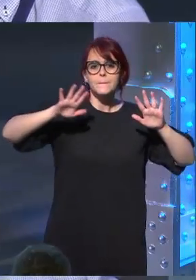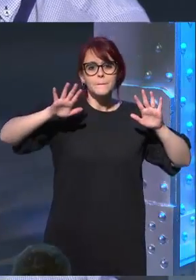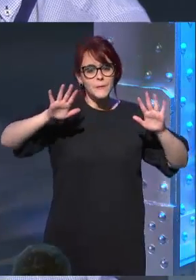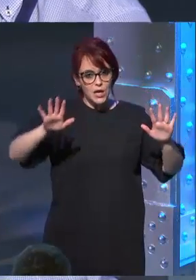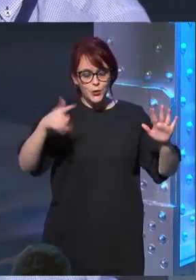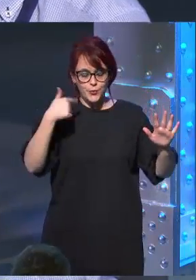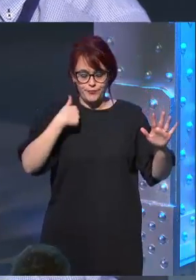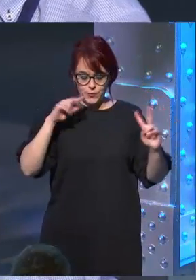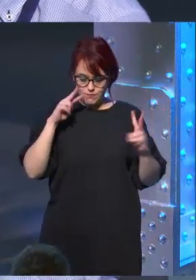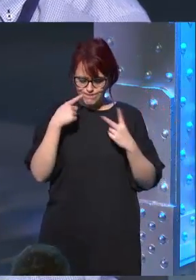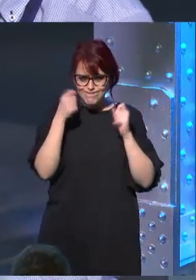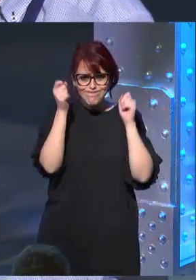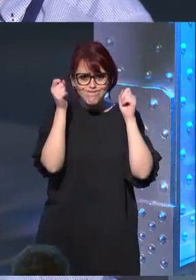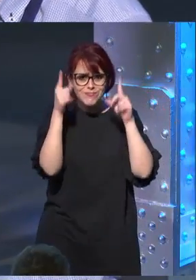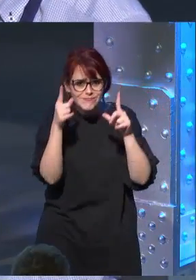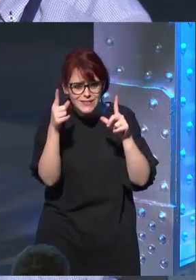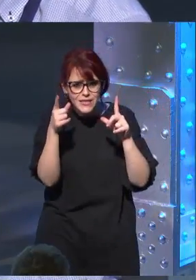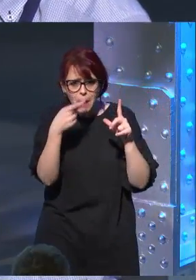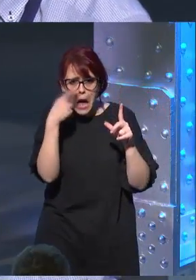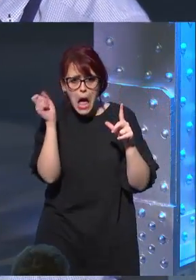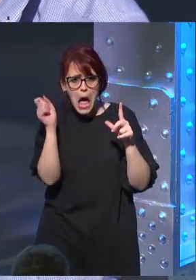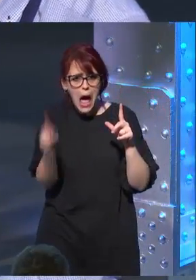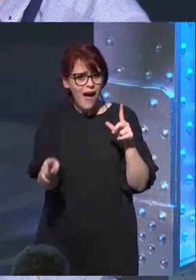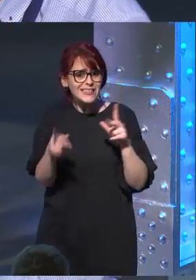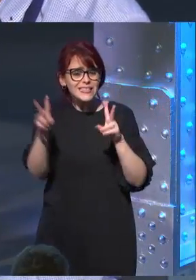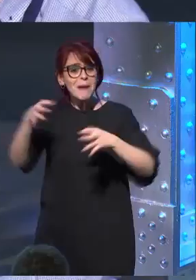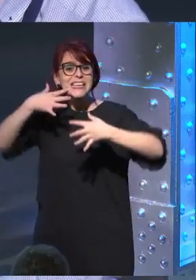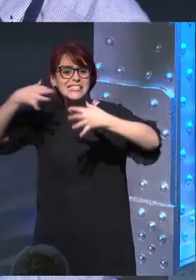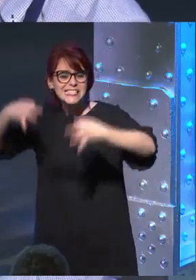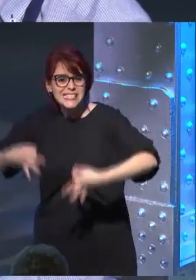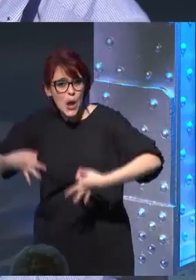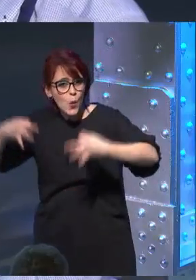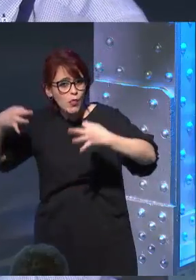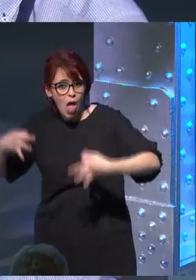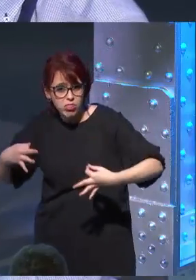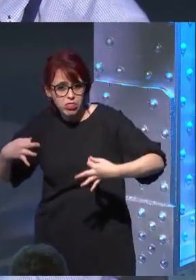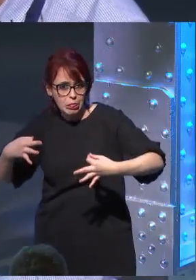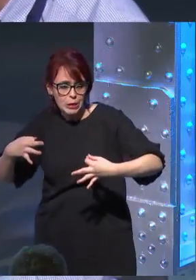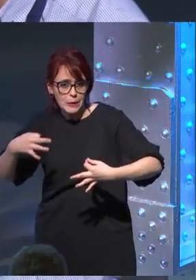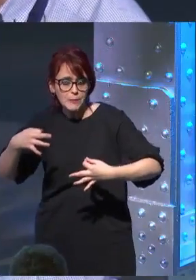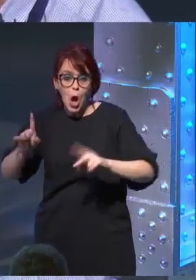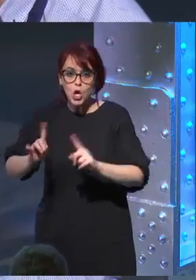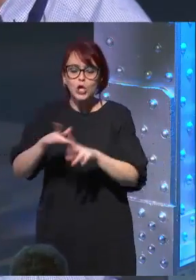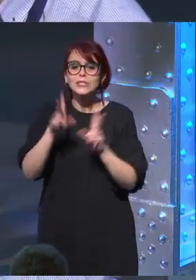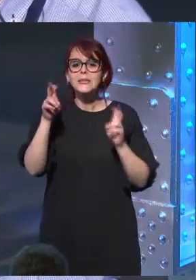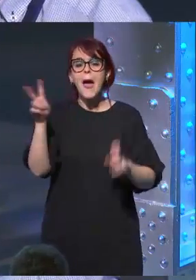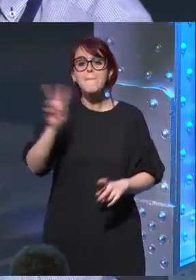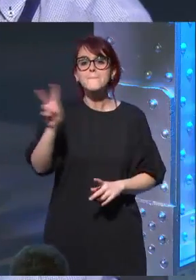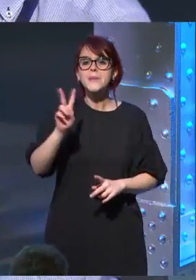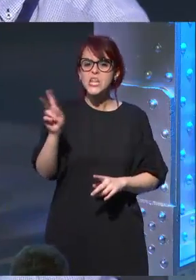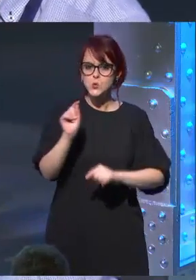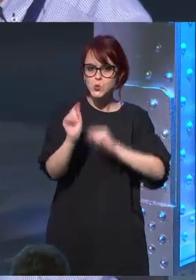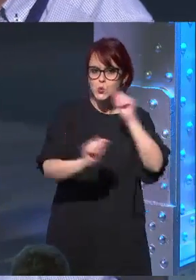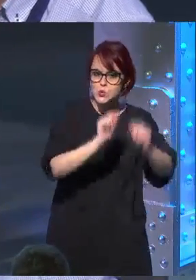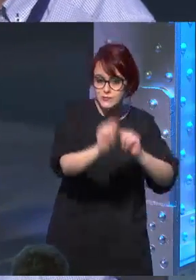about sexuality, but they don't care at all about safety. They're just concerned